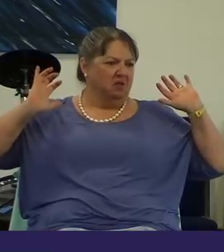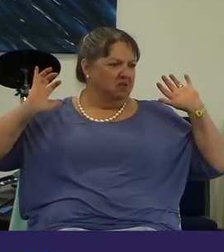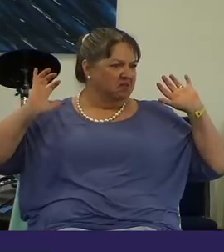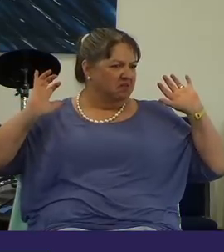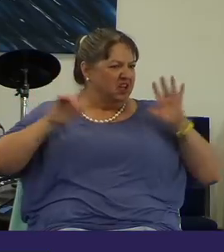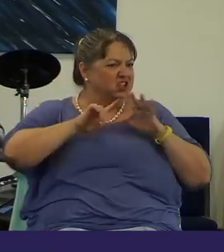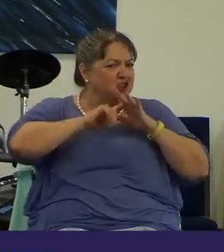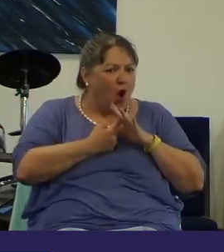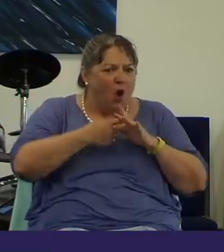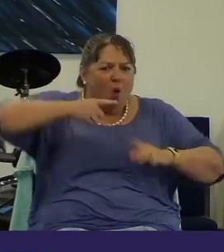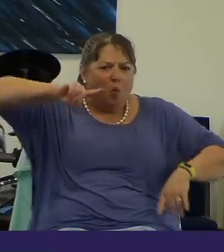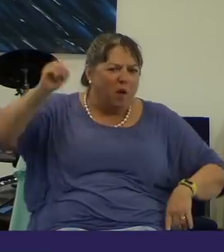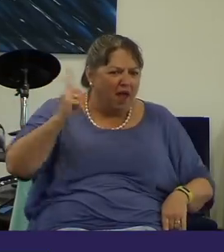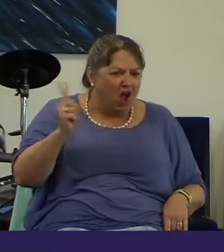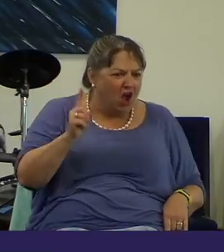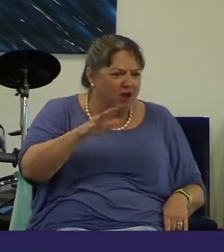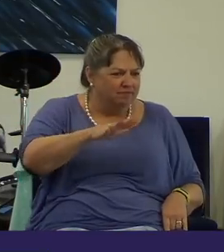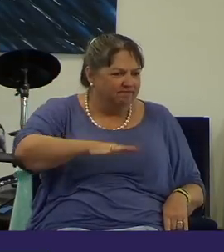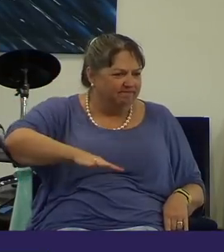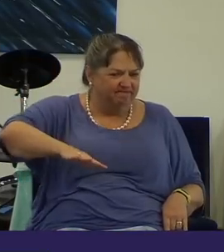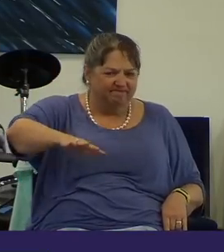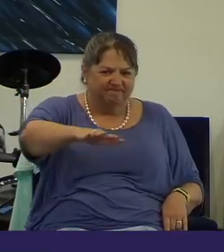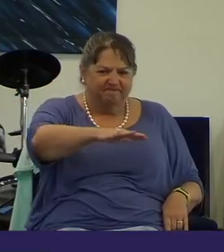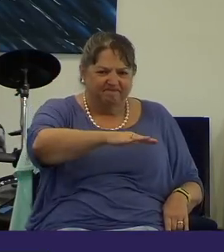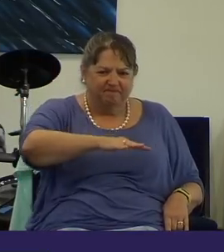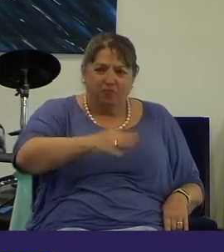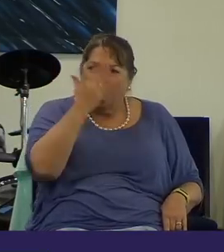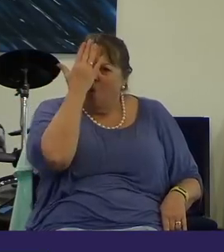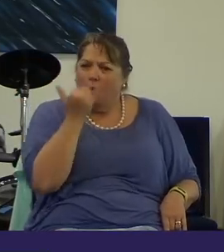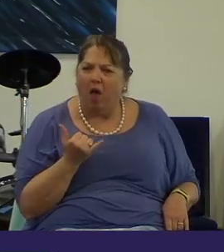Gethsemane because of you and me.